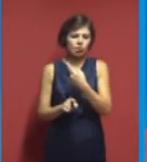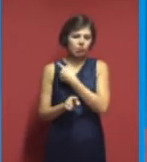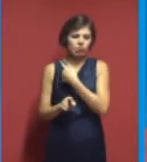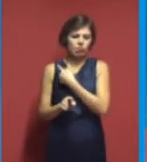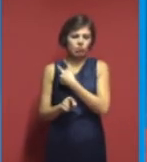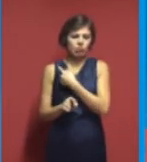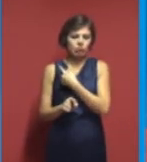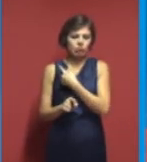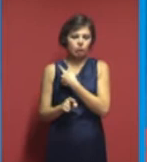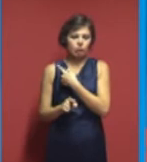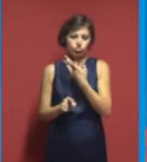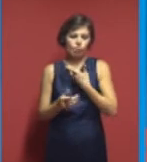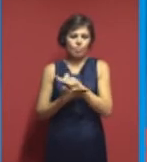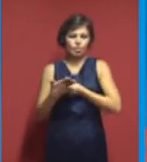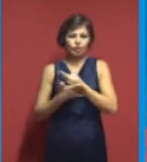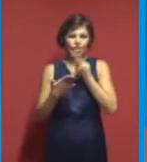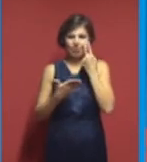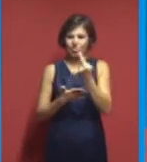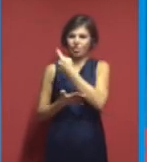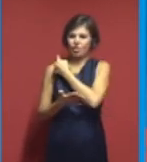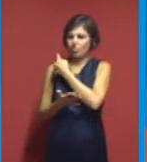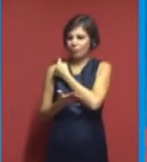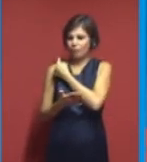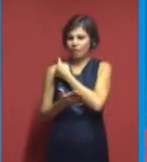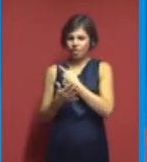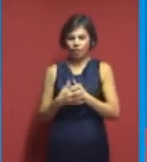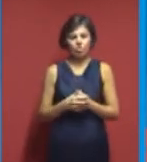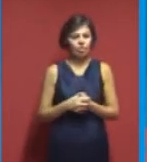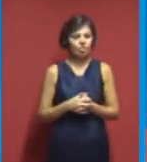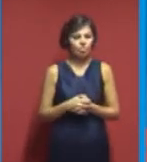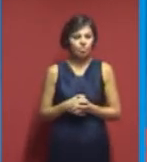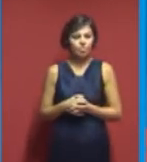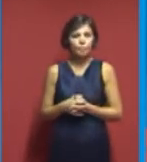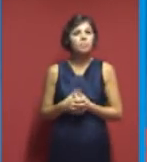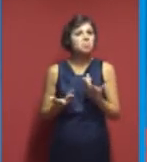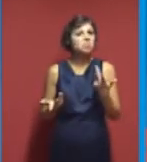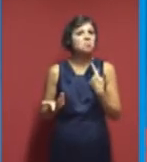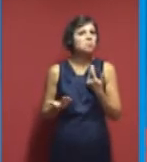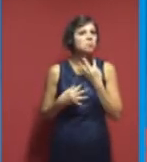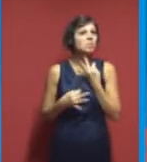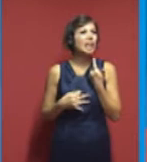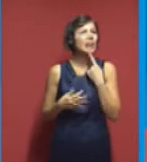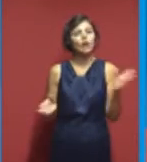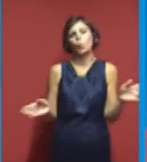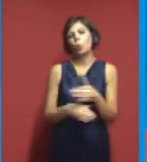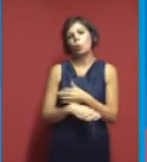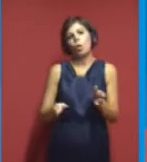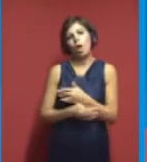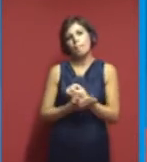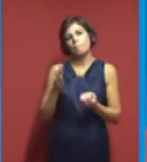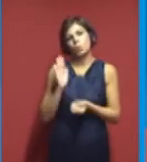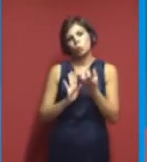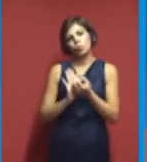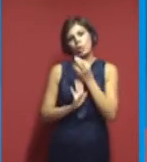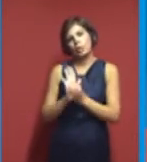to develop, we assume that every person can become a producer of data, and what we just need is tools to make it possible, data that will